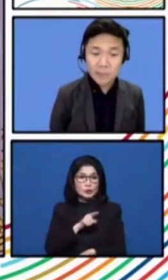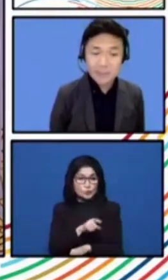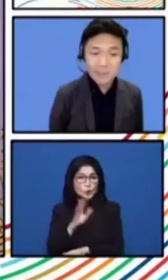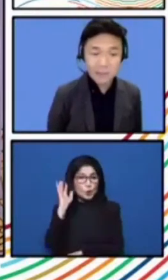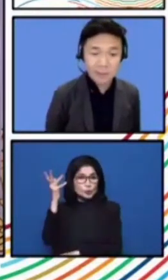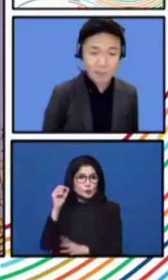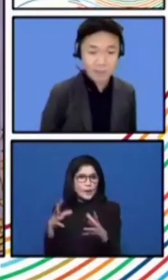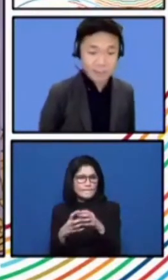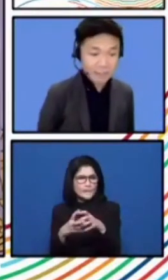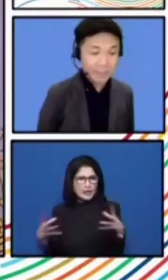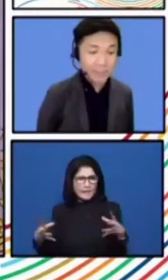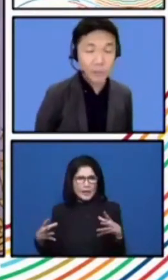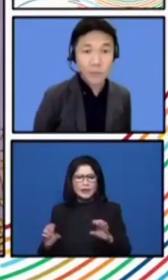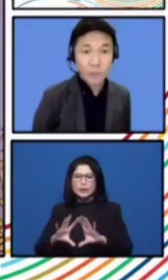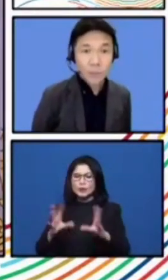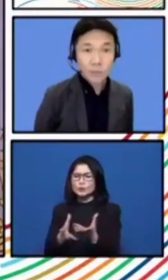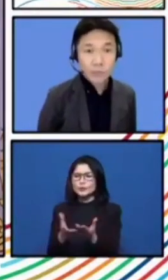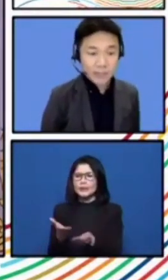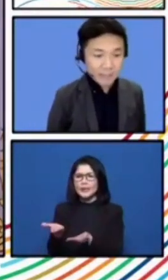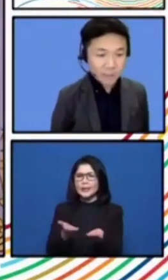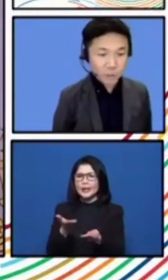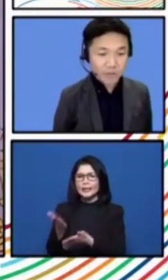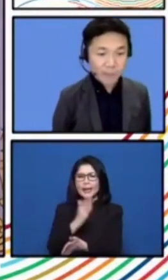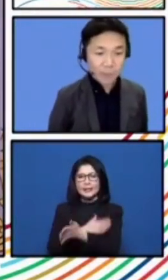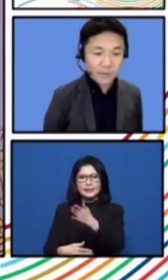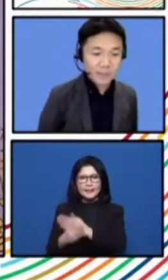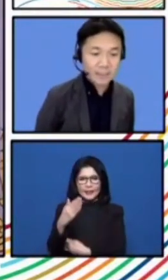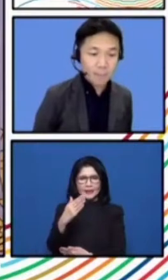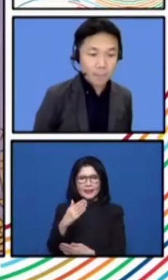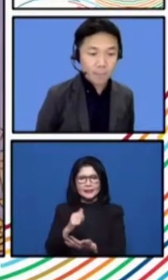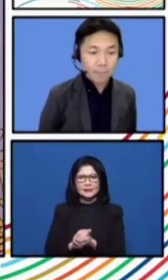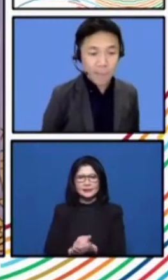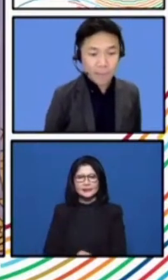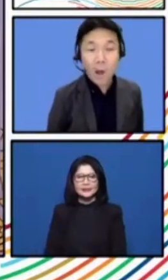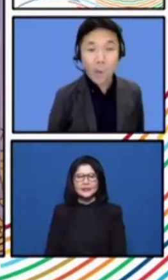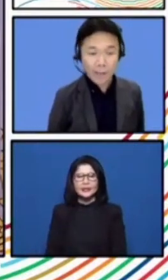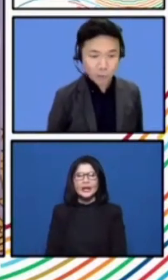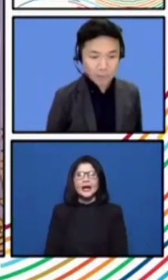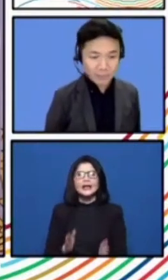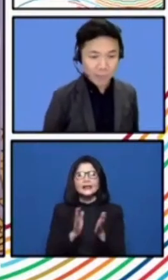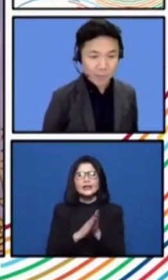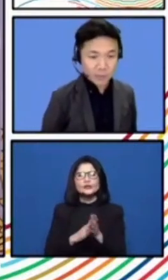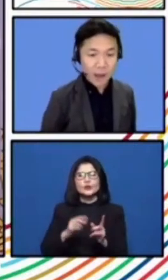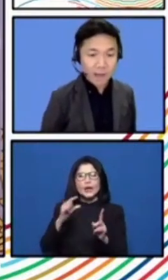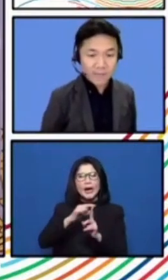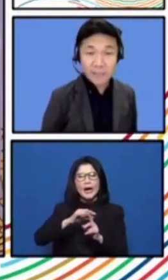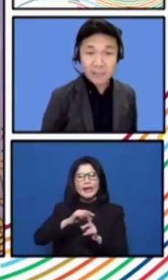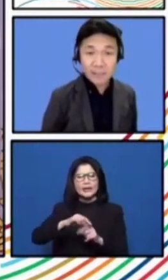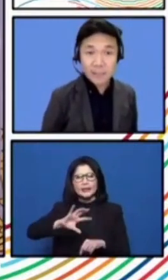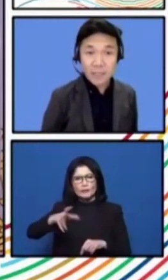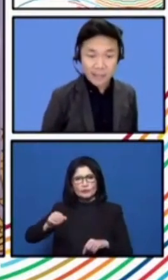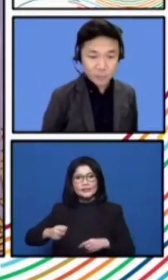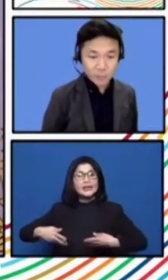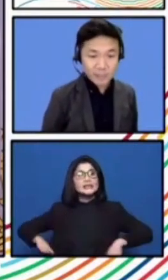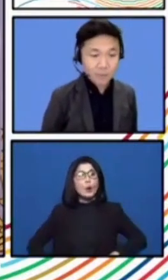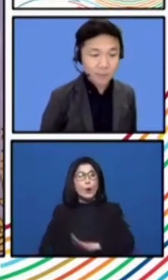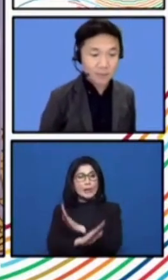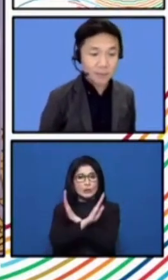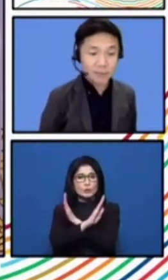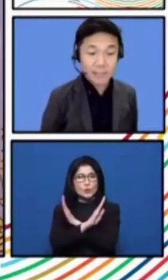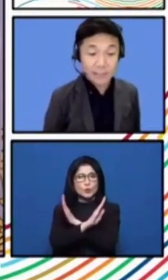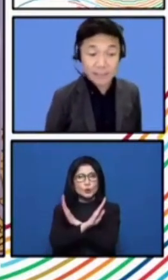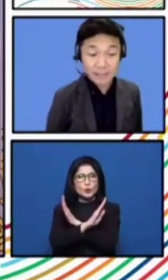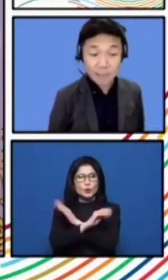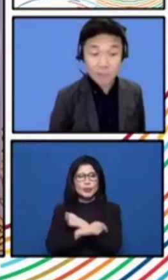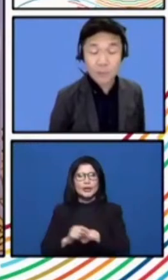employment sectors and assistance to the East Java Province Manpower and transmigration office and this resulted in